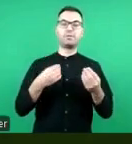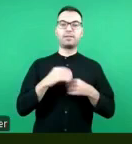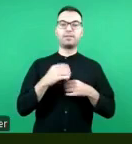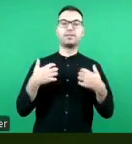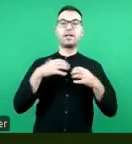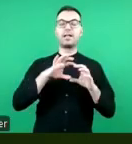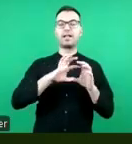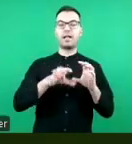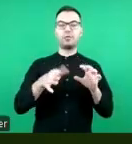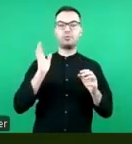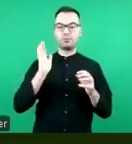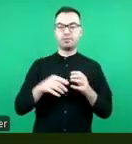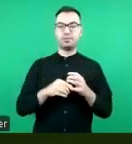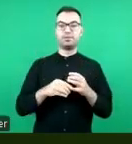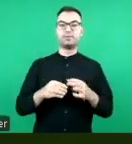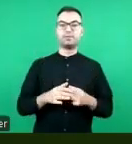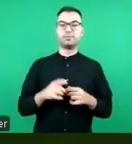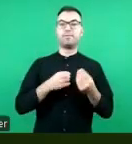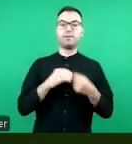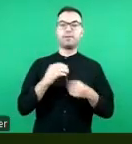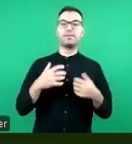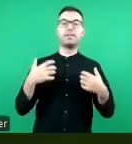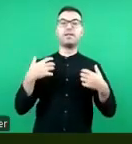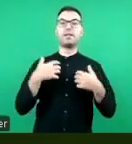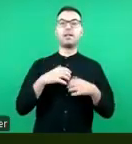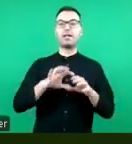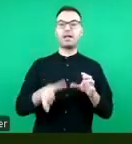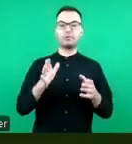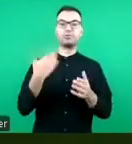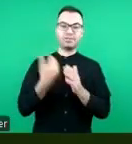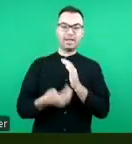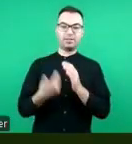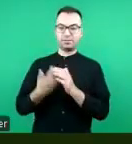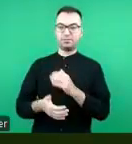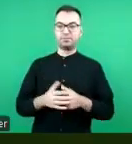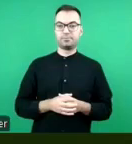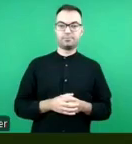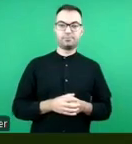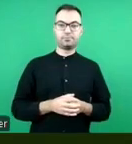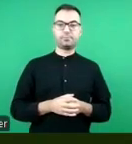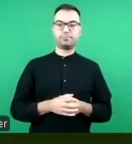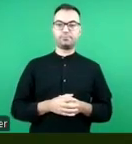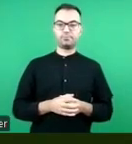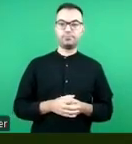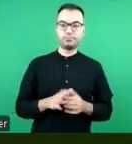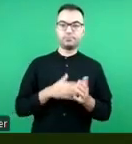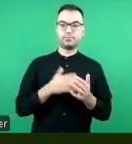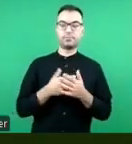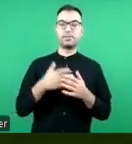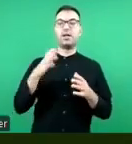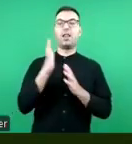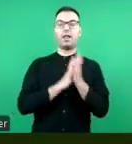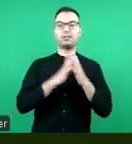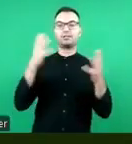same time, the more forest species you will lose until like species of dark old forest.